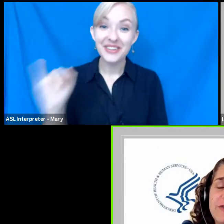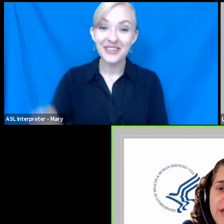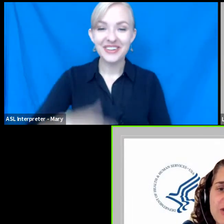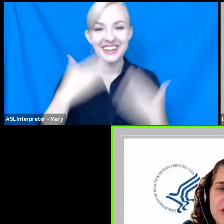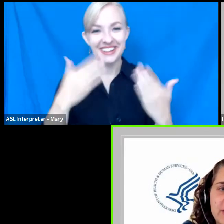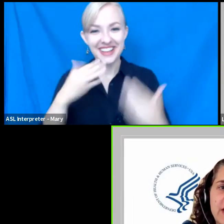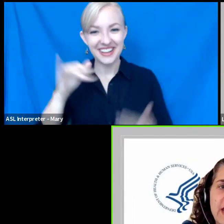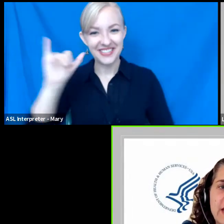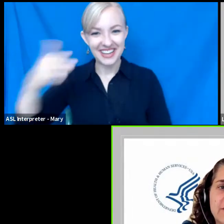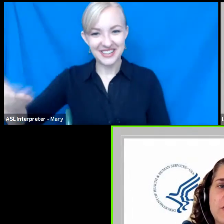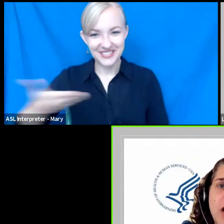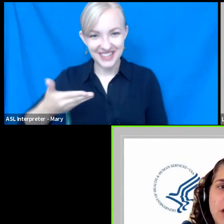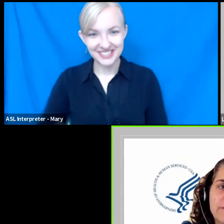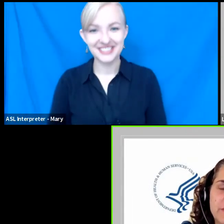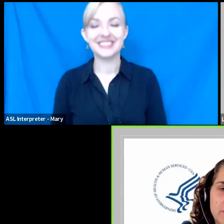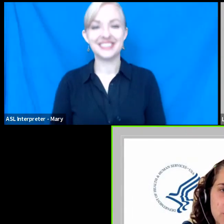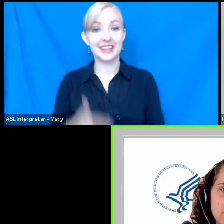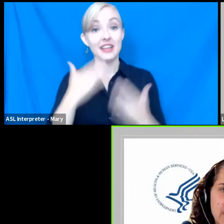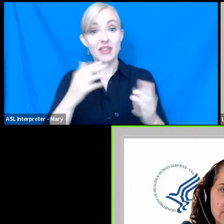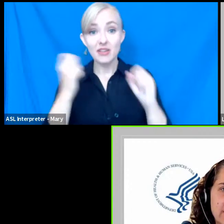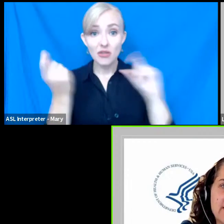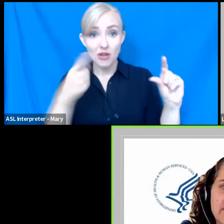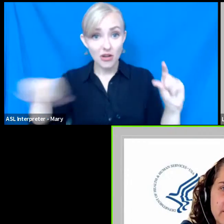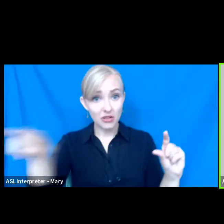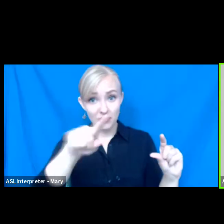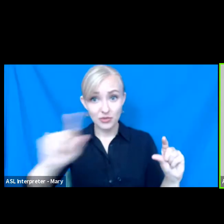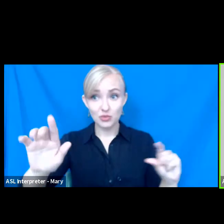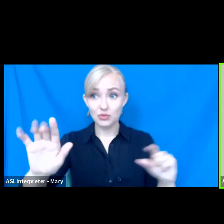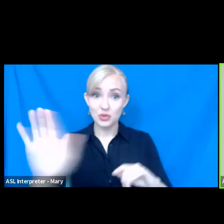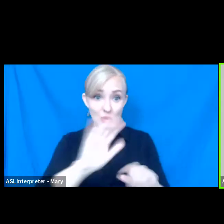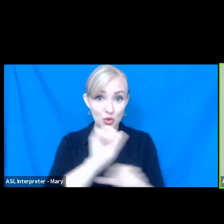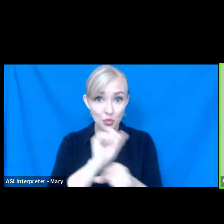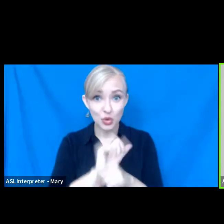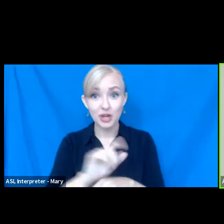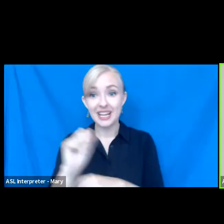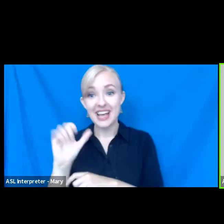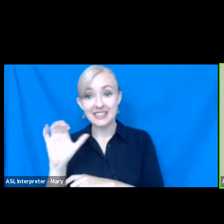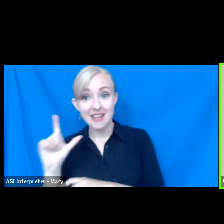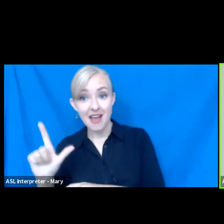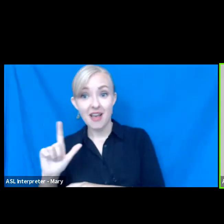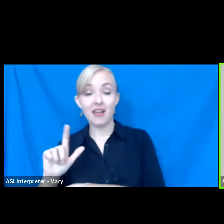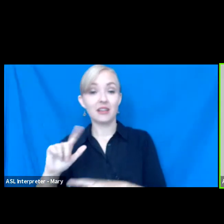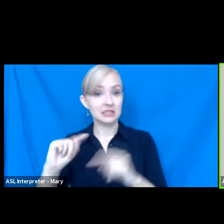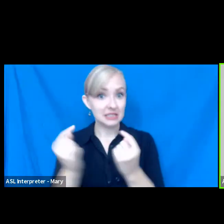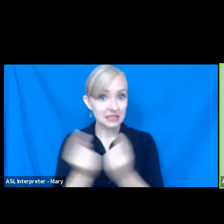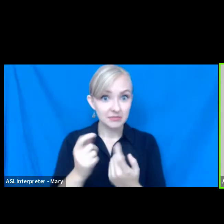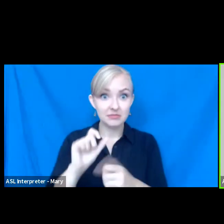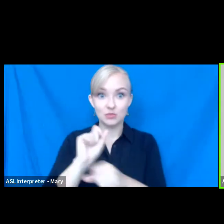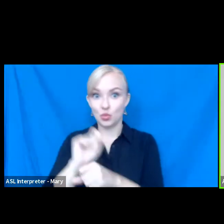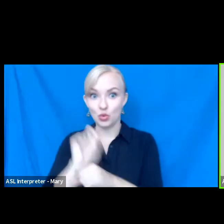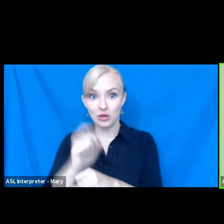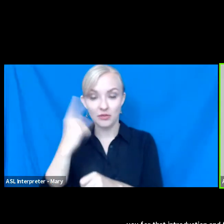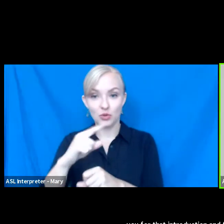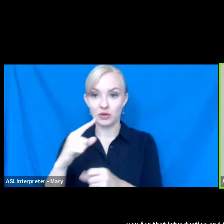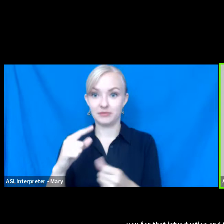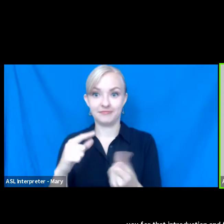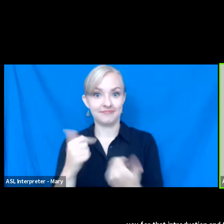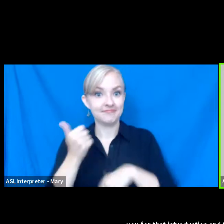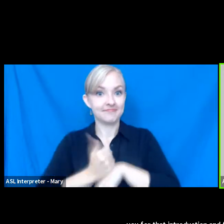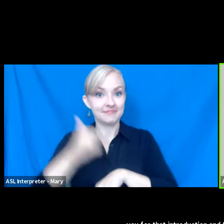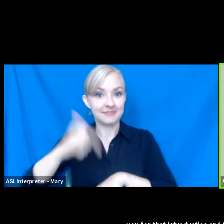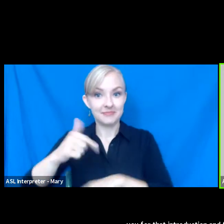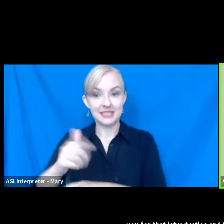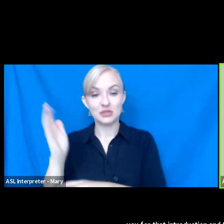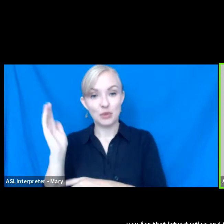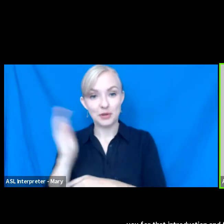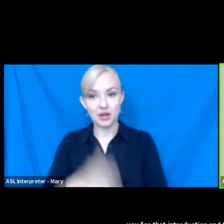that introduction and for all of your work and the ACL team's work in pulling this webinar together. I also want to thank our